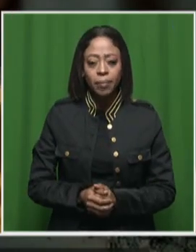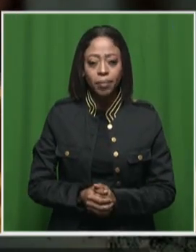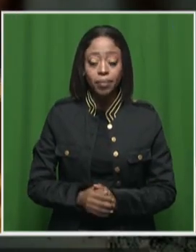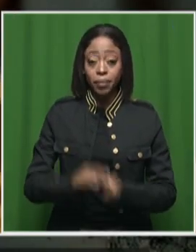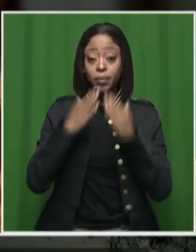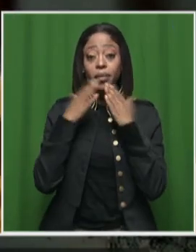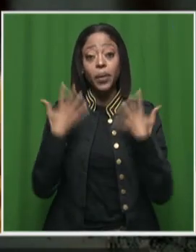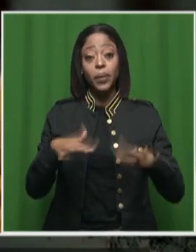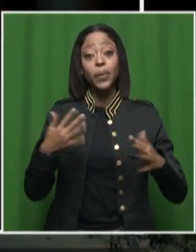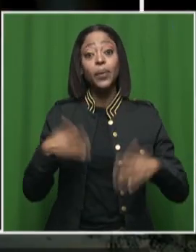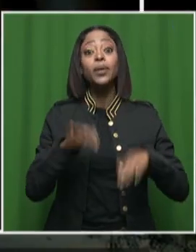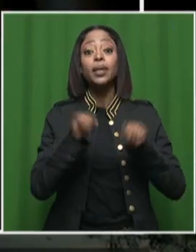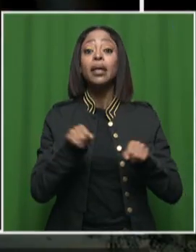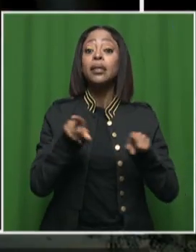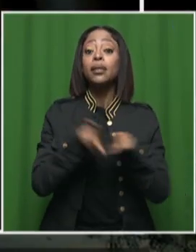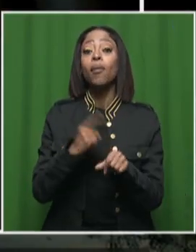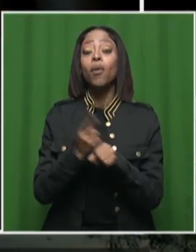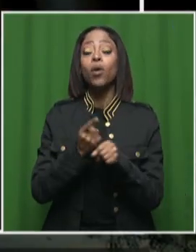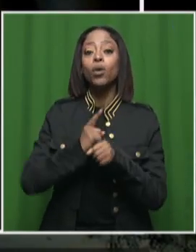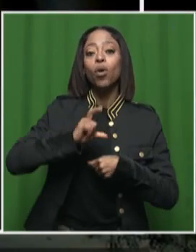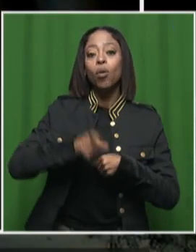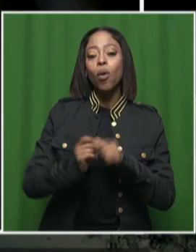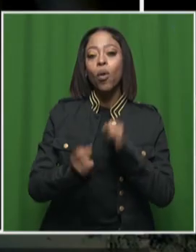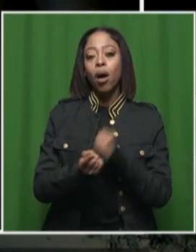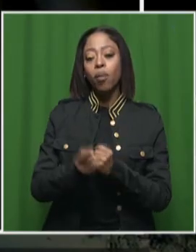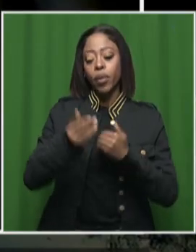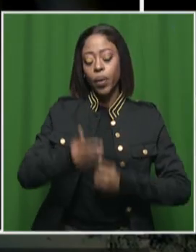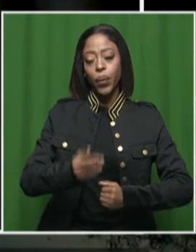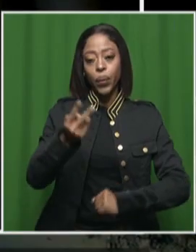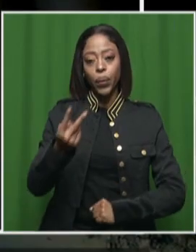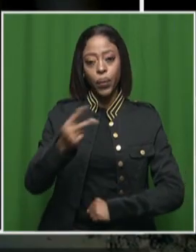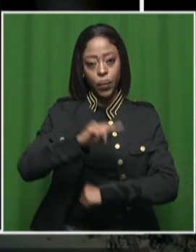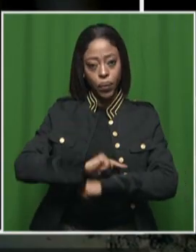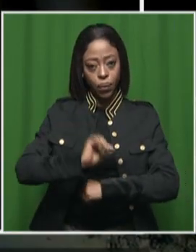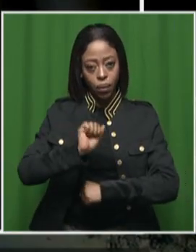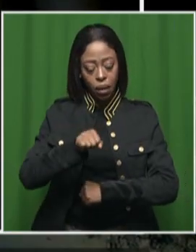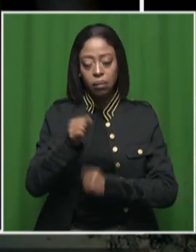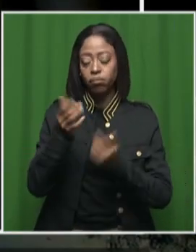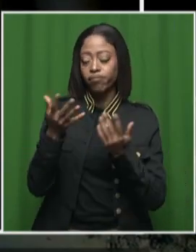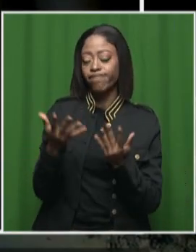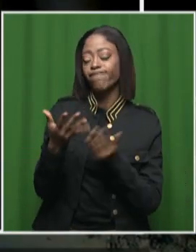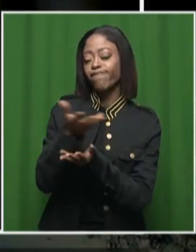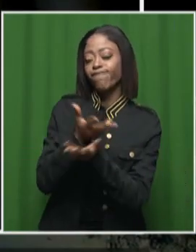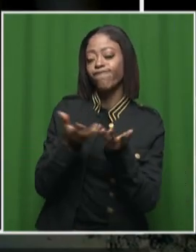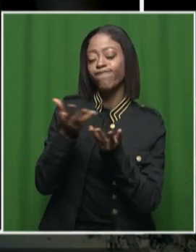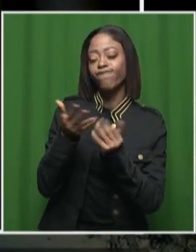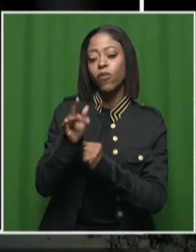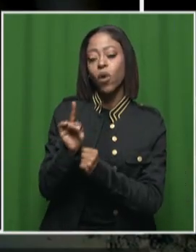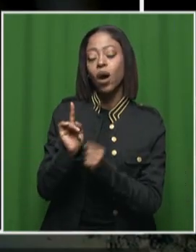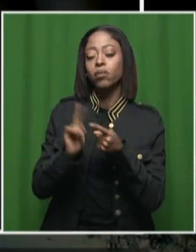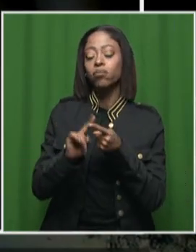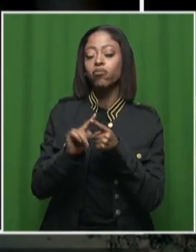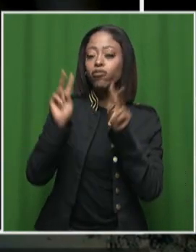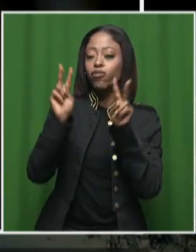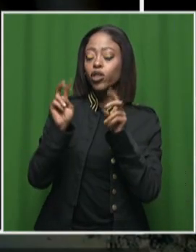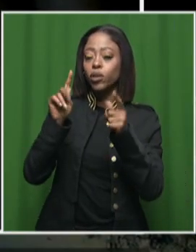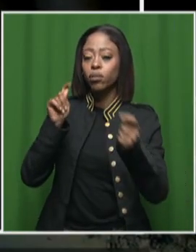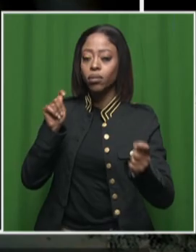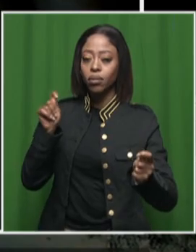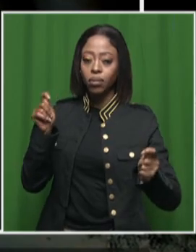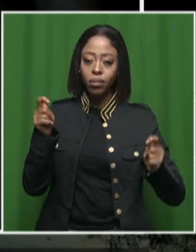Thank you very much. So the conference is over the next 2 days, and we are dealing with the theme of